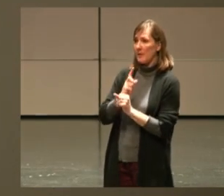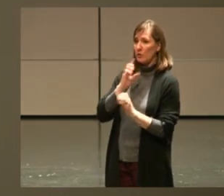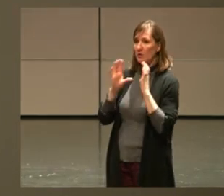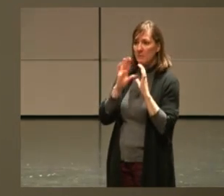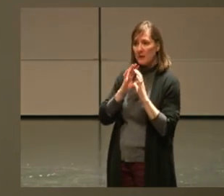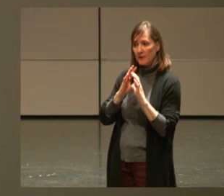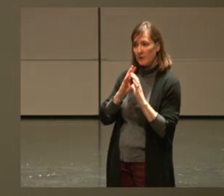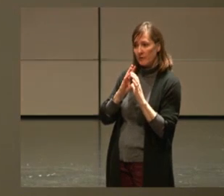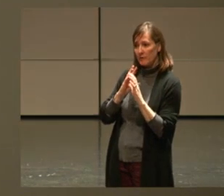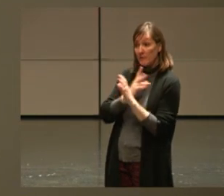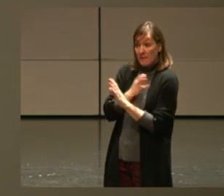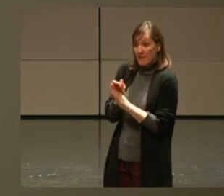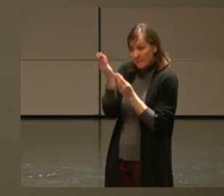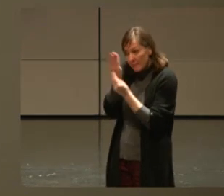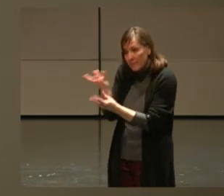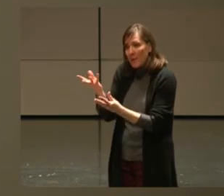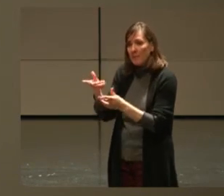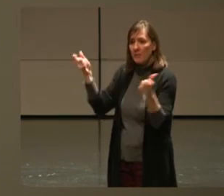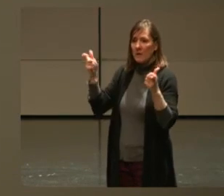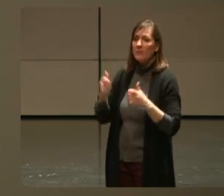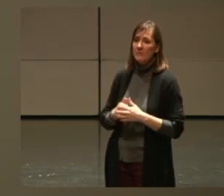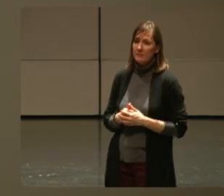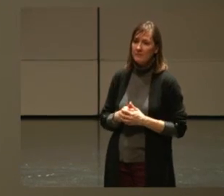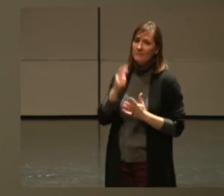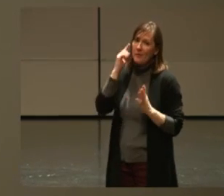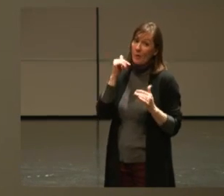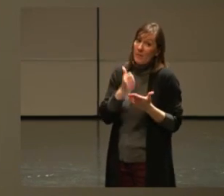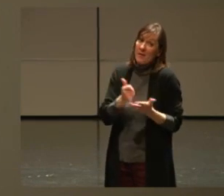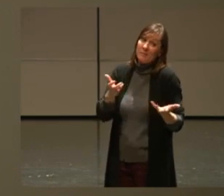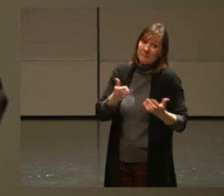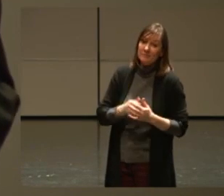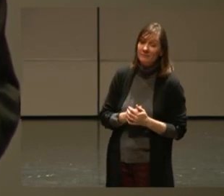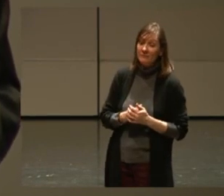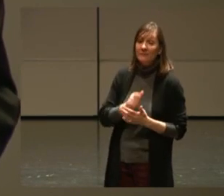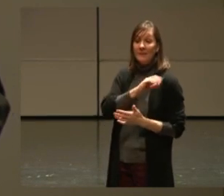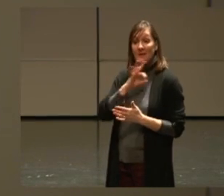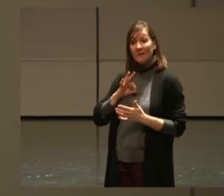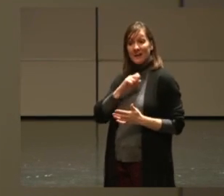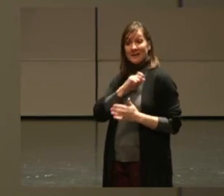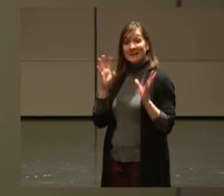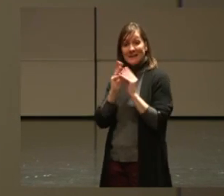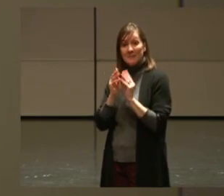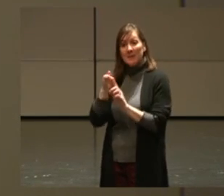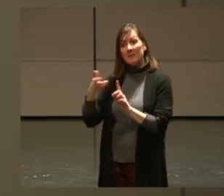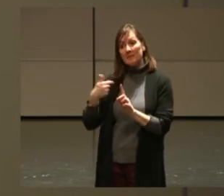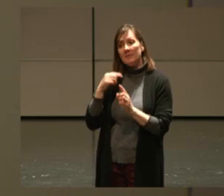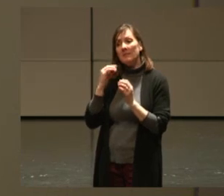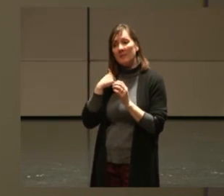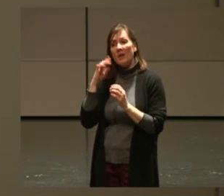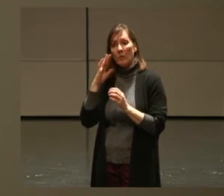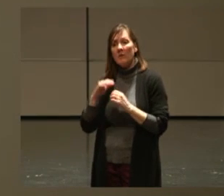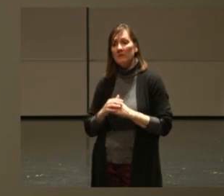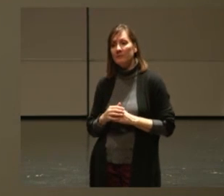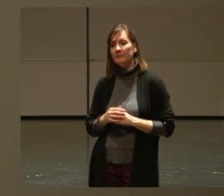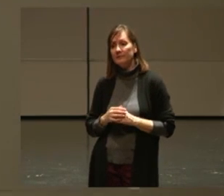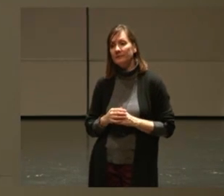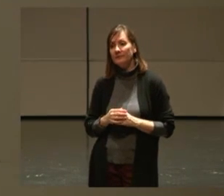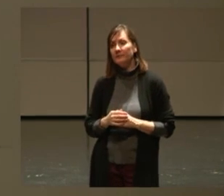on this. So I hope that helps. That's a start. I'll give a little bit more in the Faculty Senate meeting. Okay.